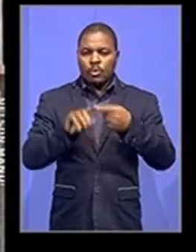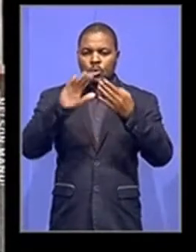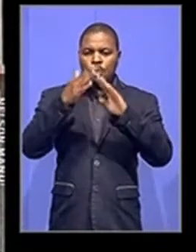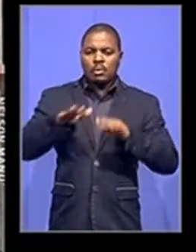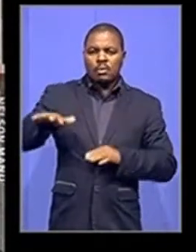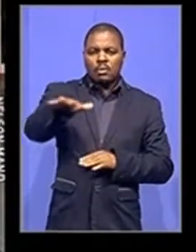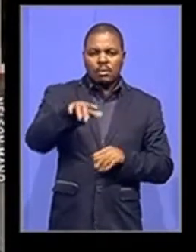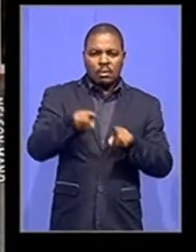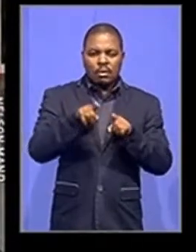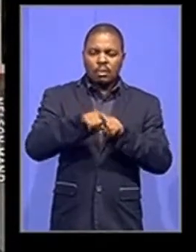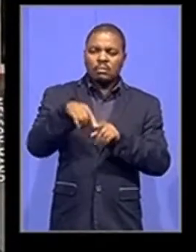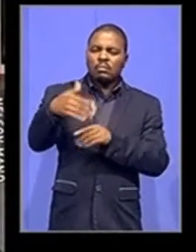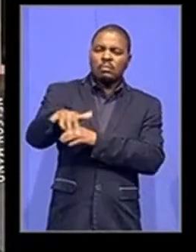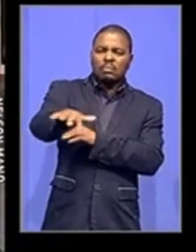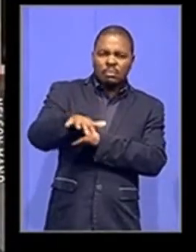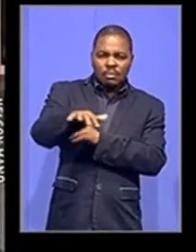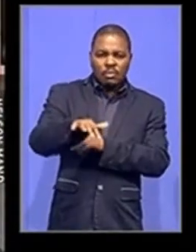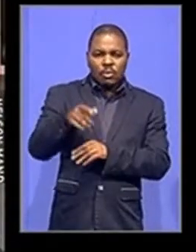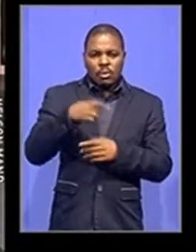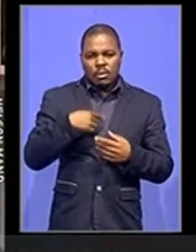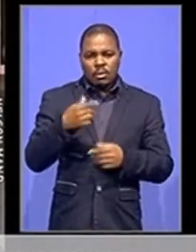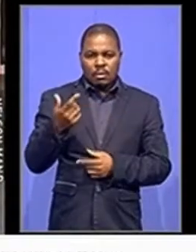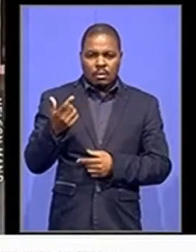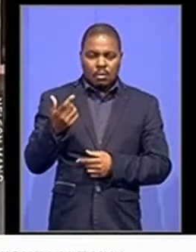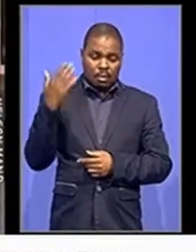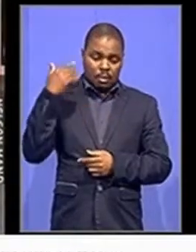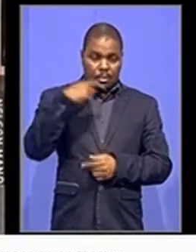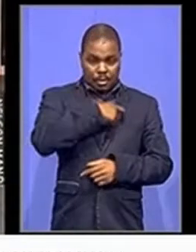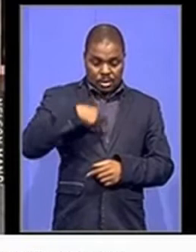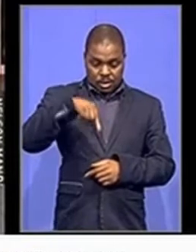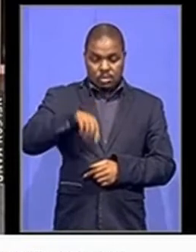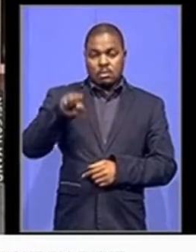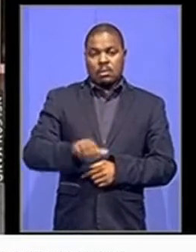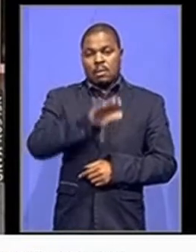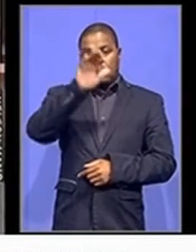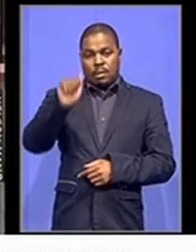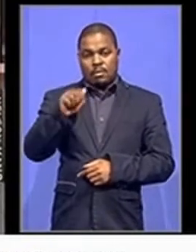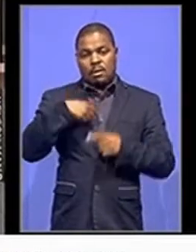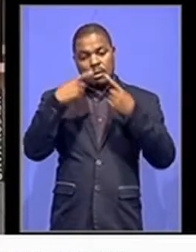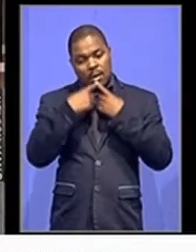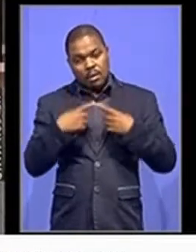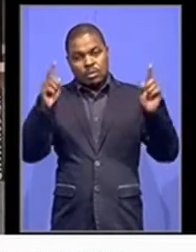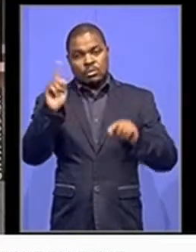that are on the outline. We came at a point where the President of the Republic has declared